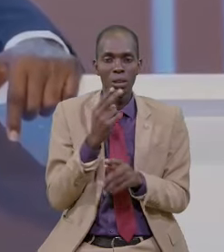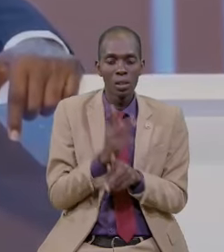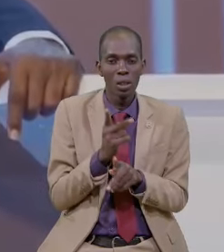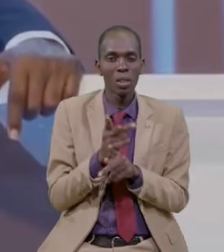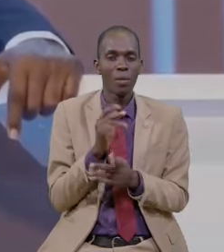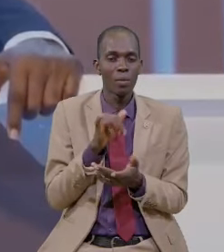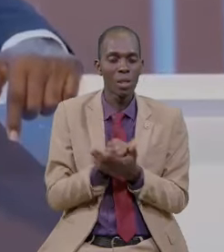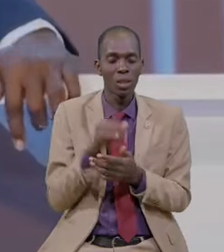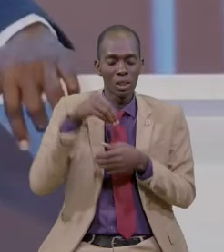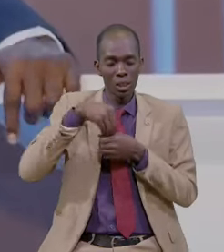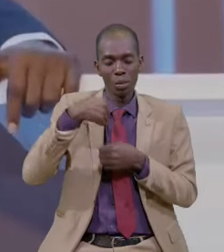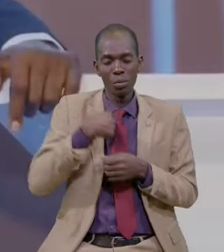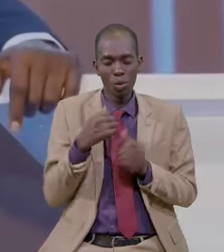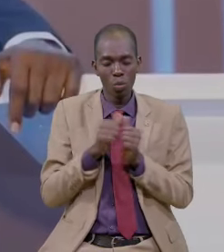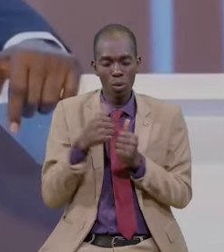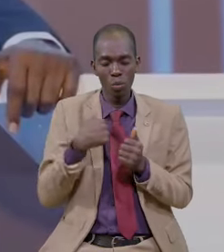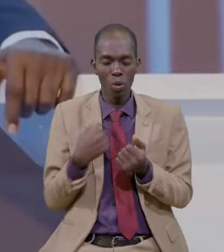me, until now.